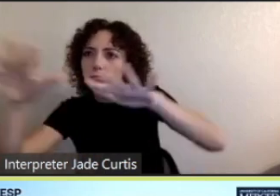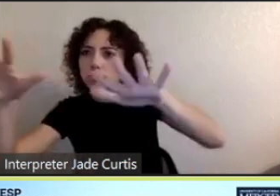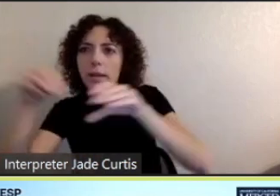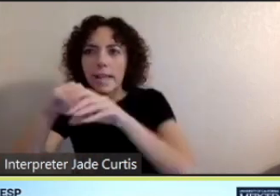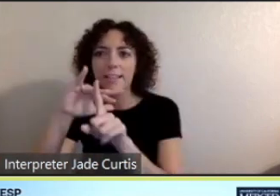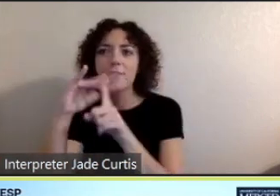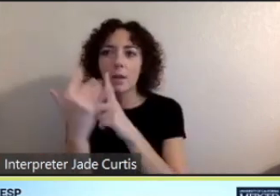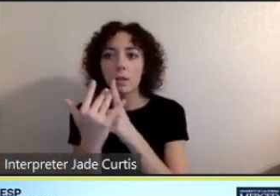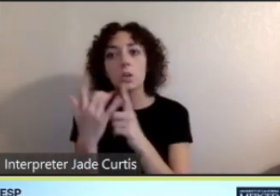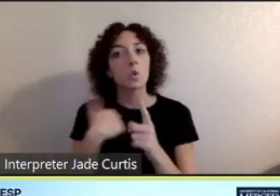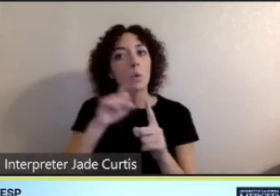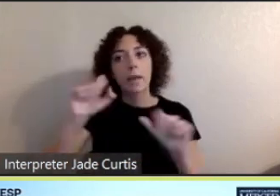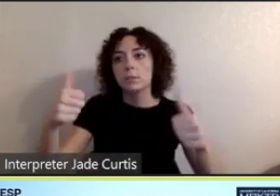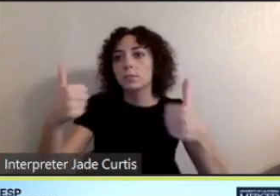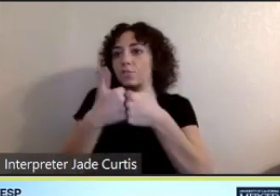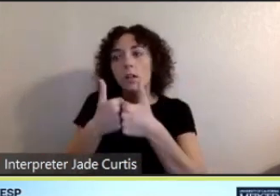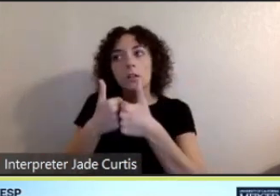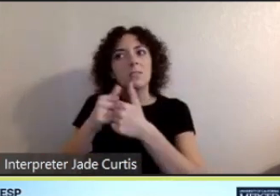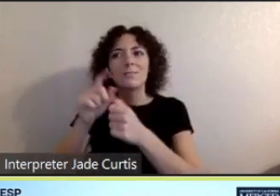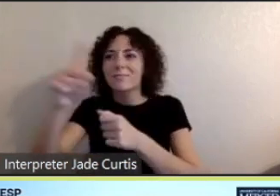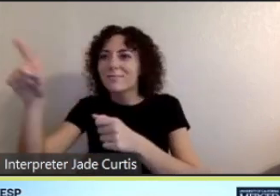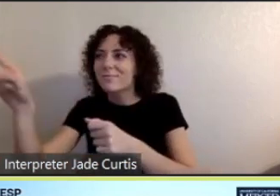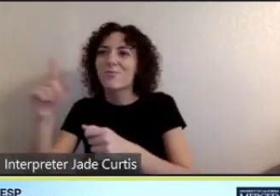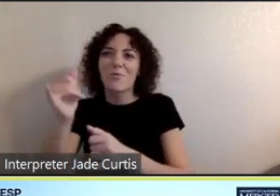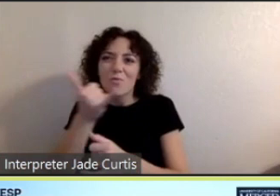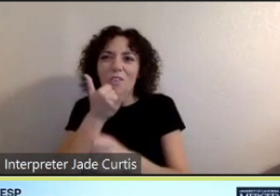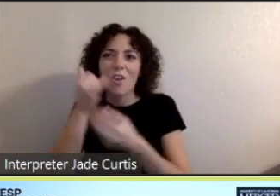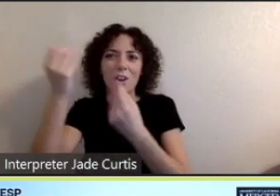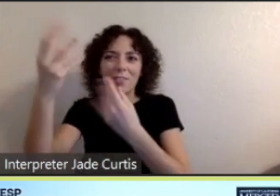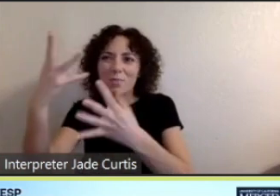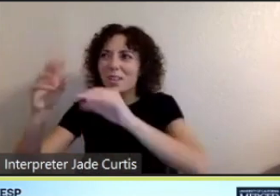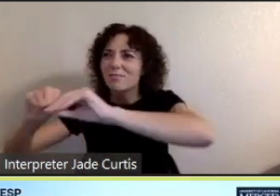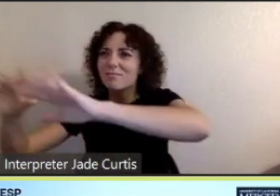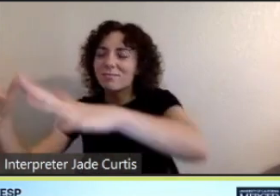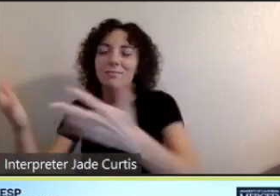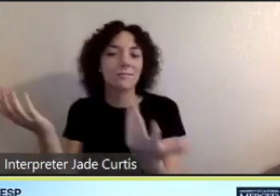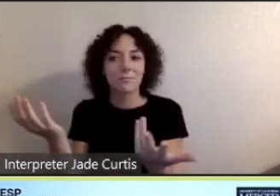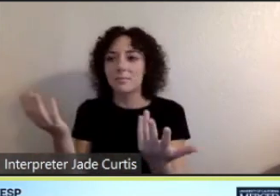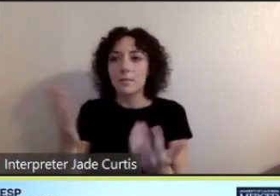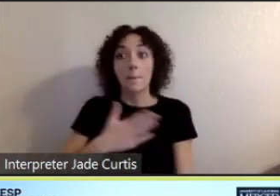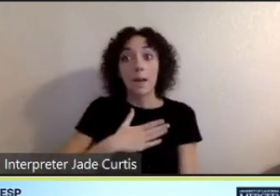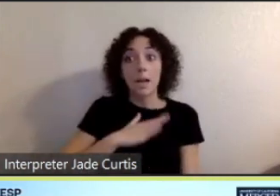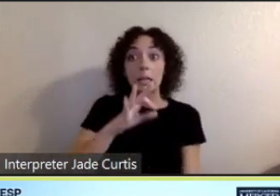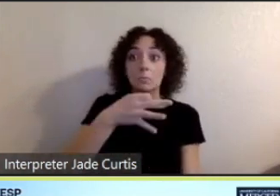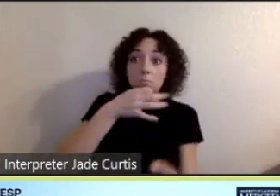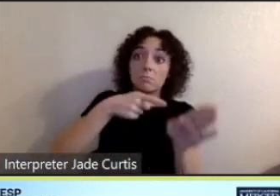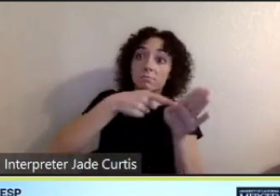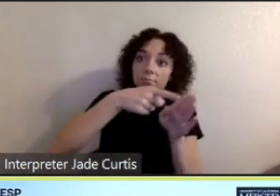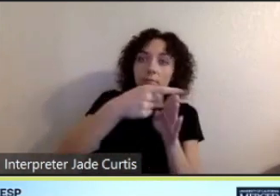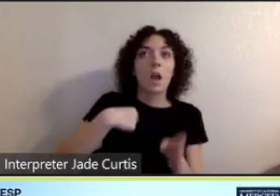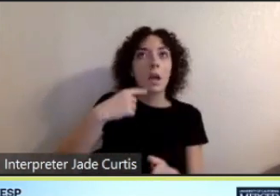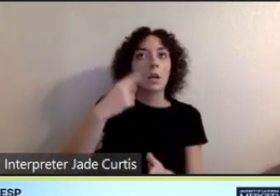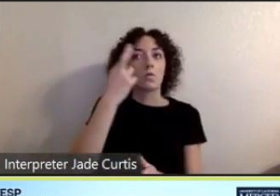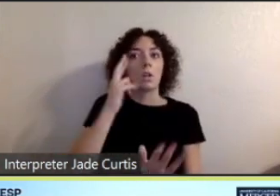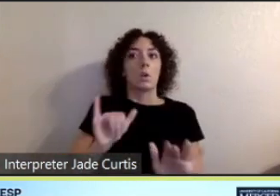the misinformation, and because of my specialized expertise, I realized it was really important for me to get out there